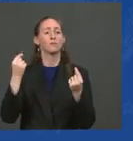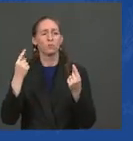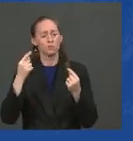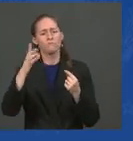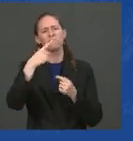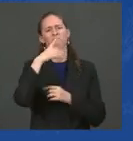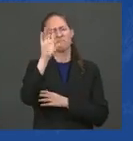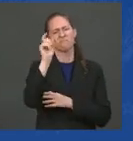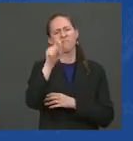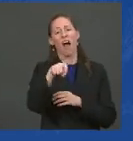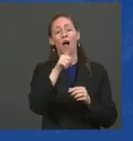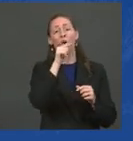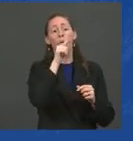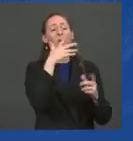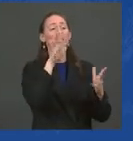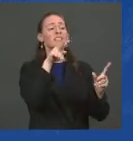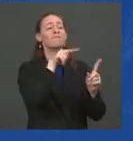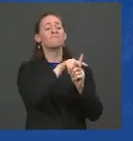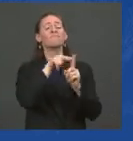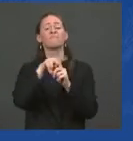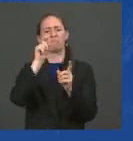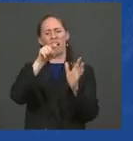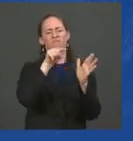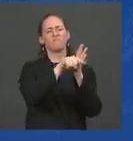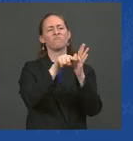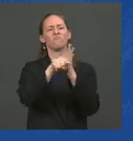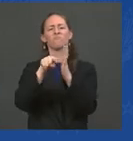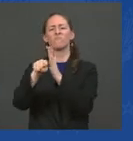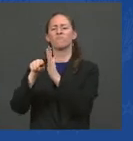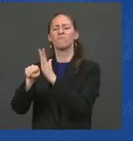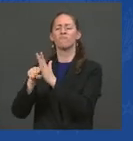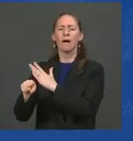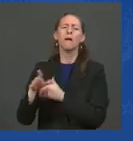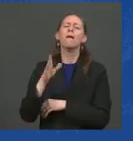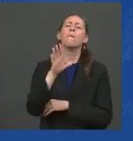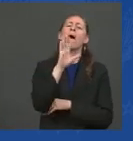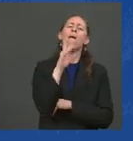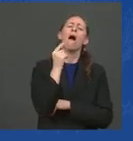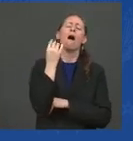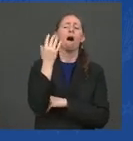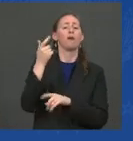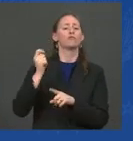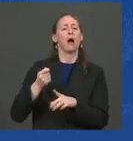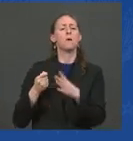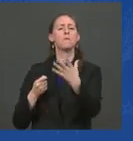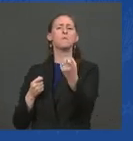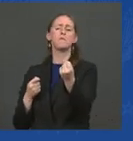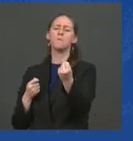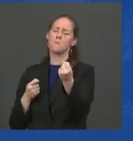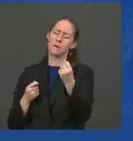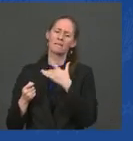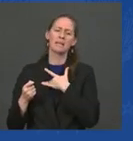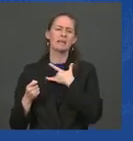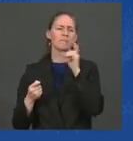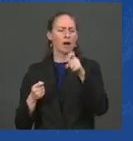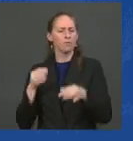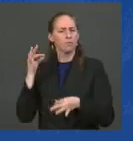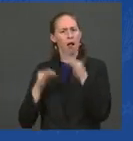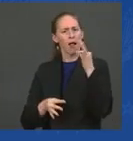Stalin suggested a show trial for a day or two or a week or two, and then execute all of the defendants at